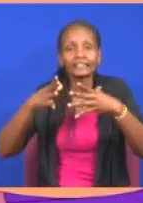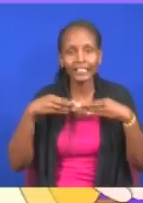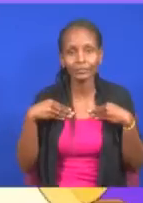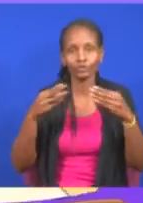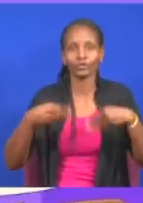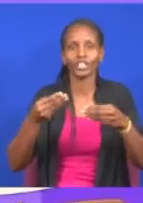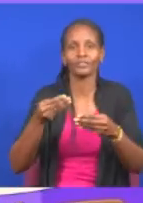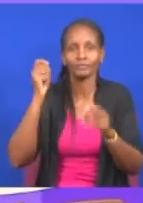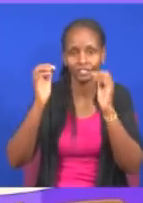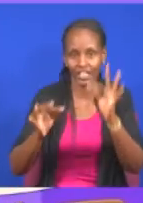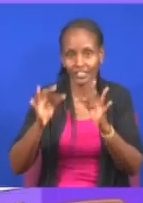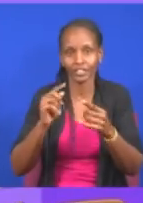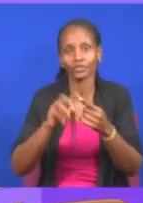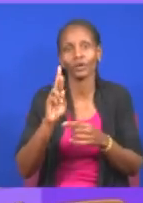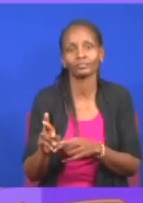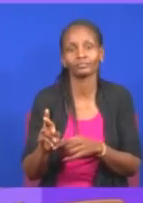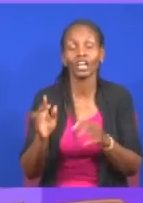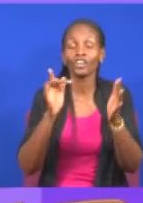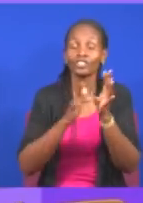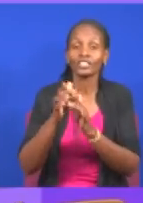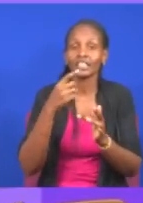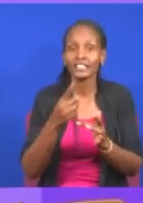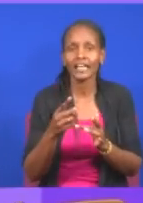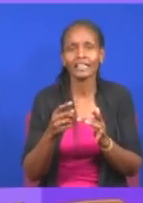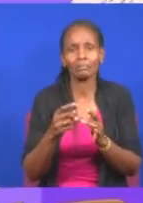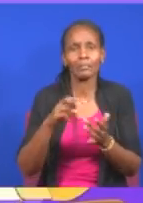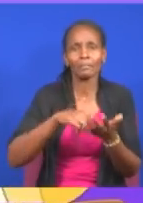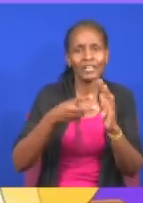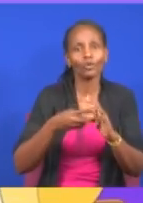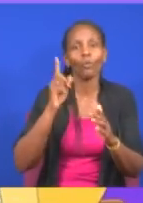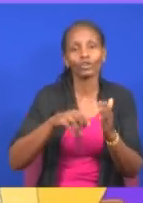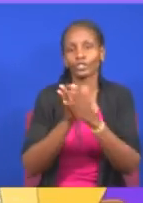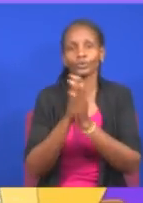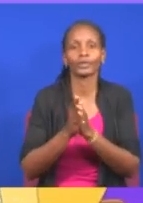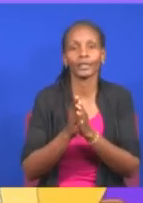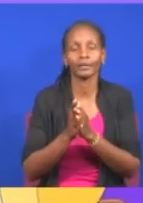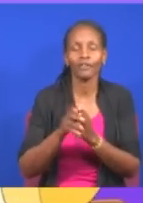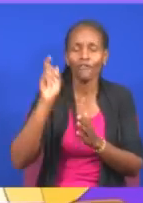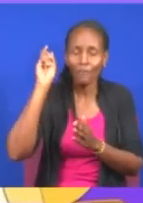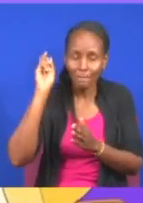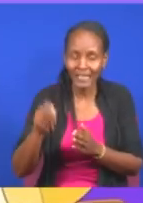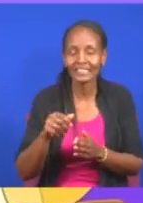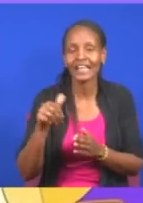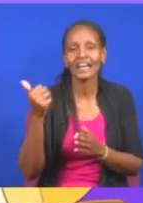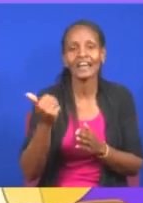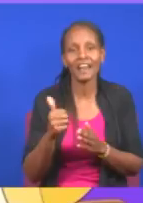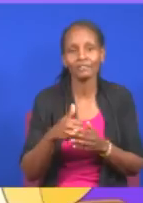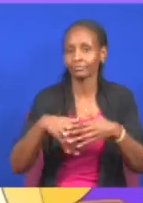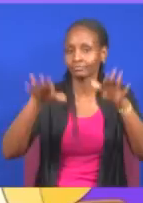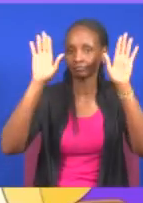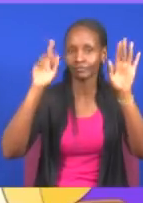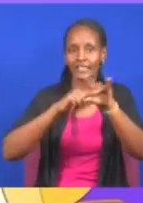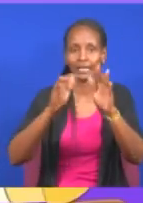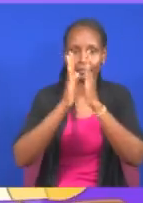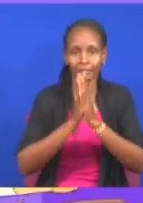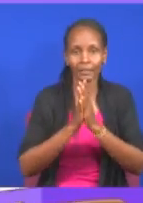wanted. Jesus said, "The moral of the story is that we must never lose heart while praying, as the